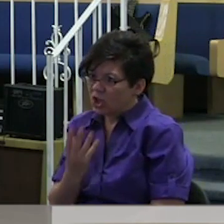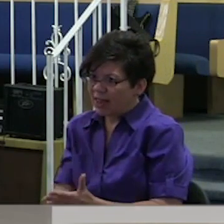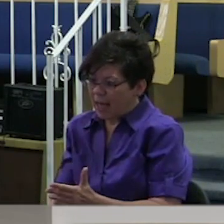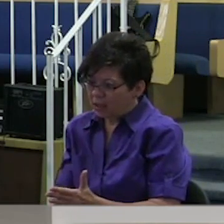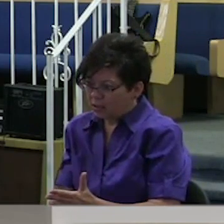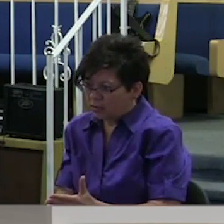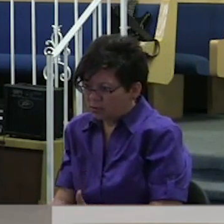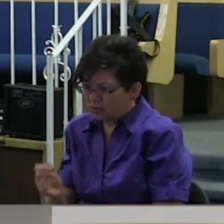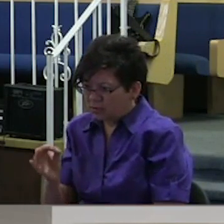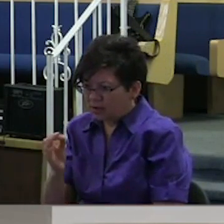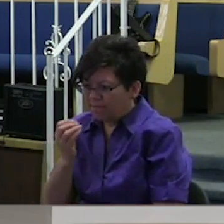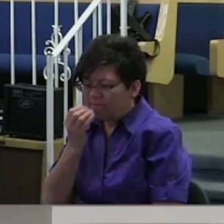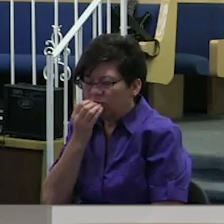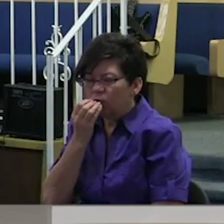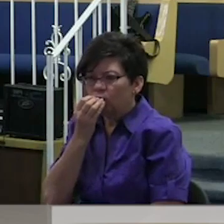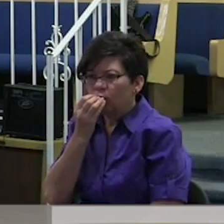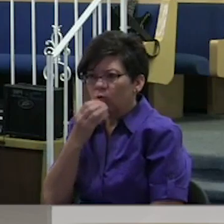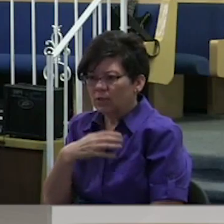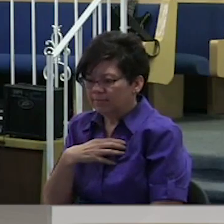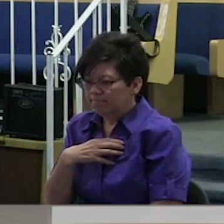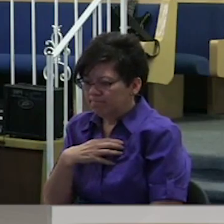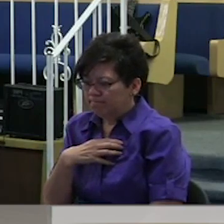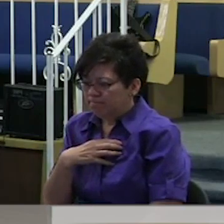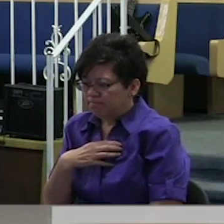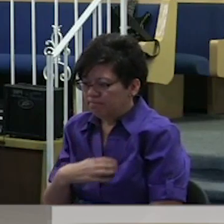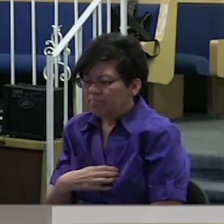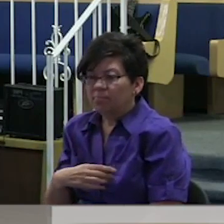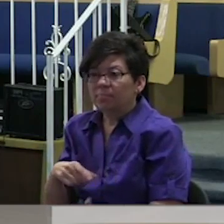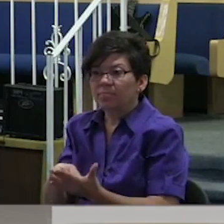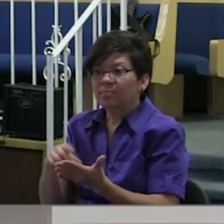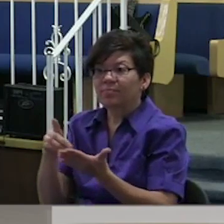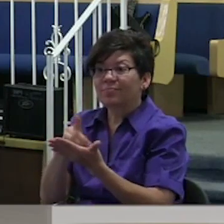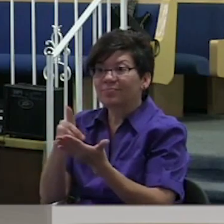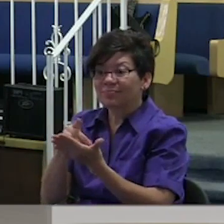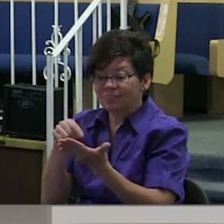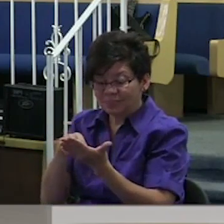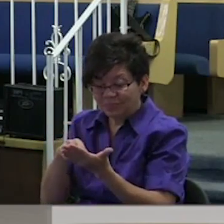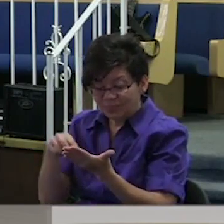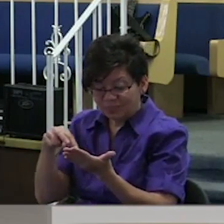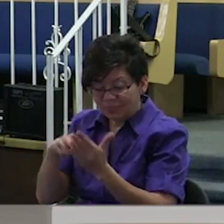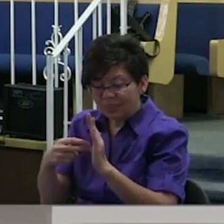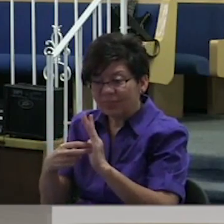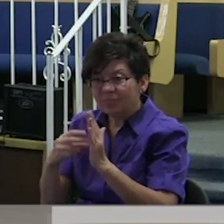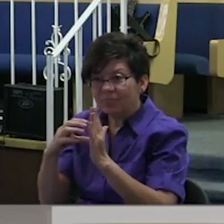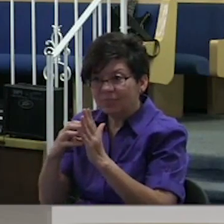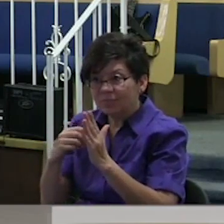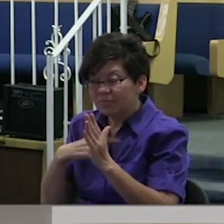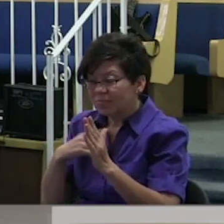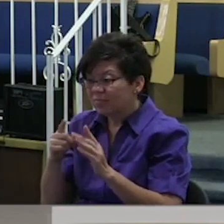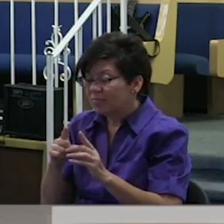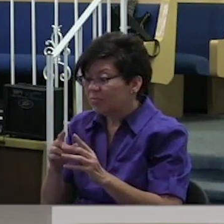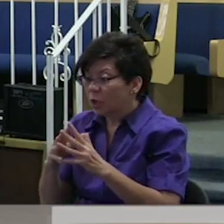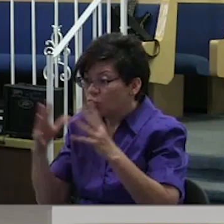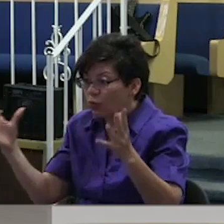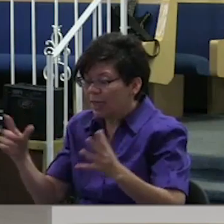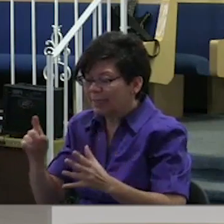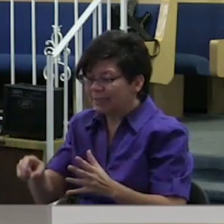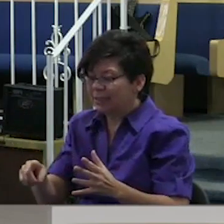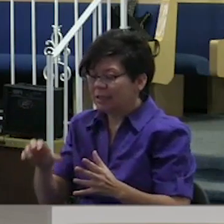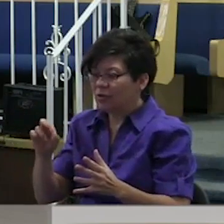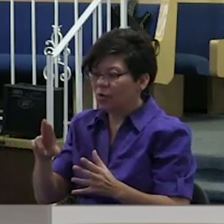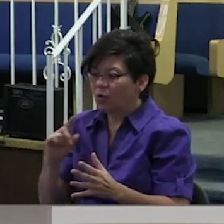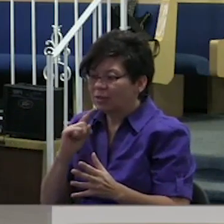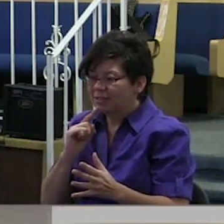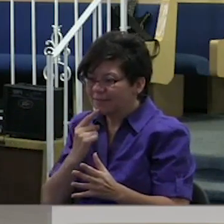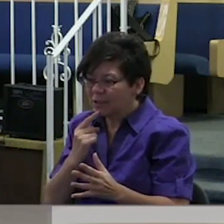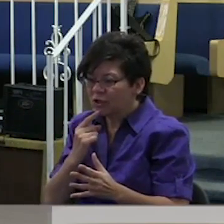of food. Not only did Merriam-Webster describe it as a great need or a severe